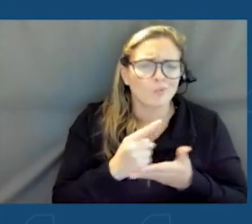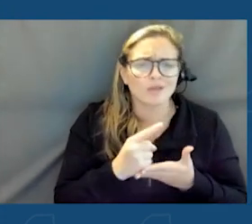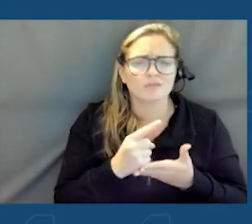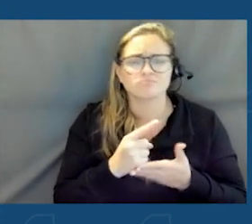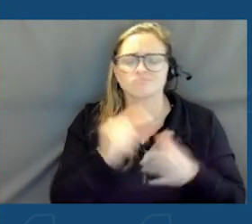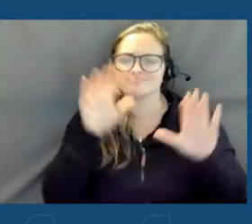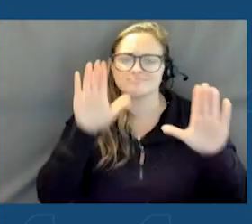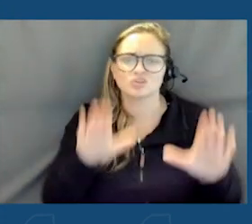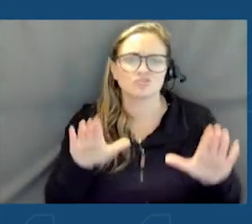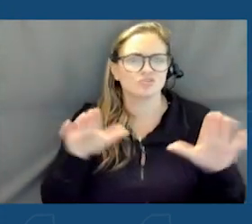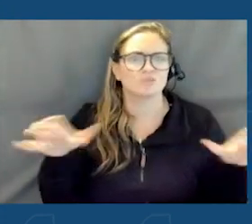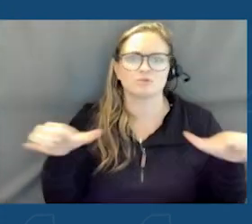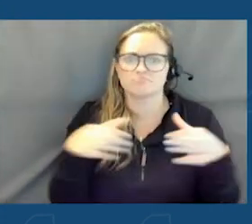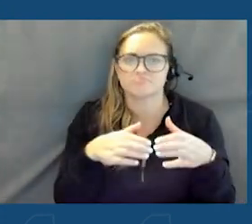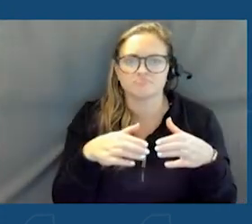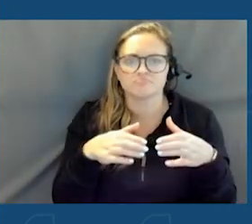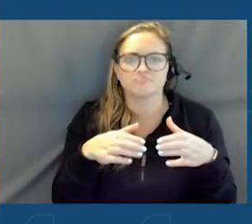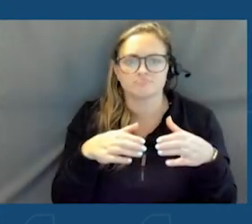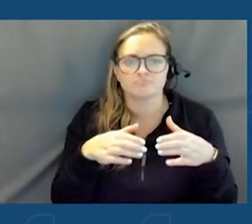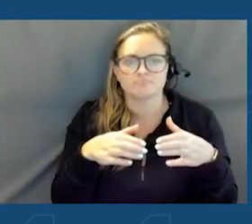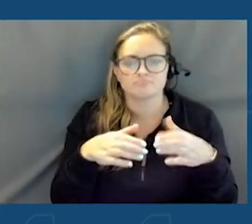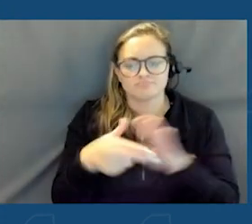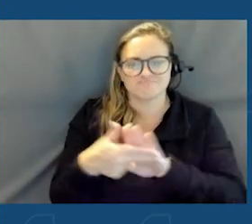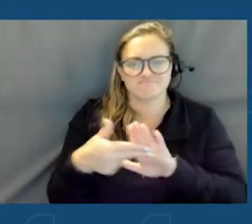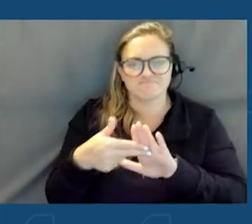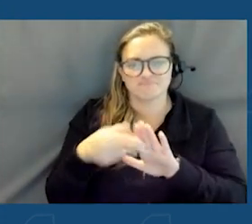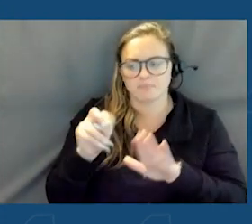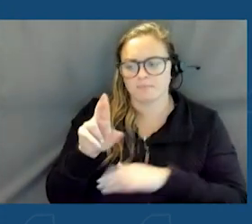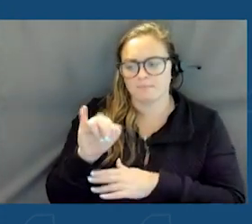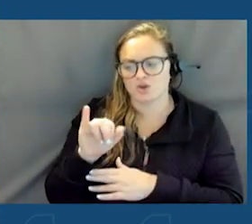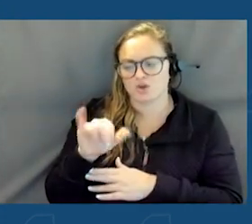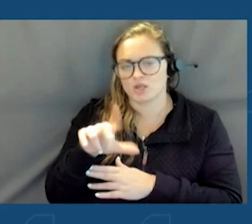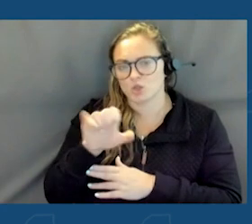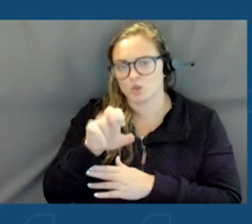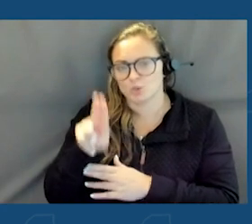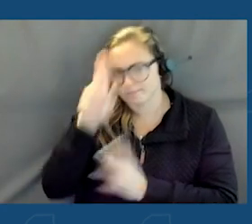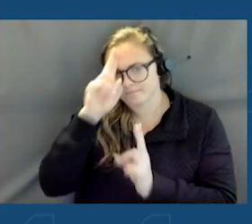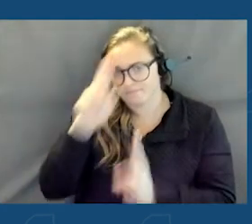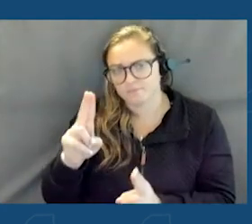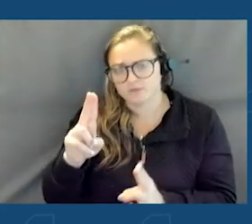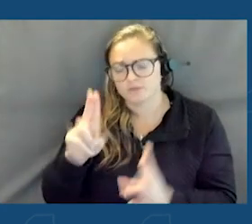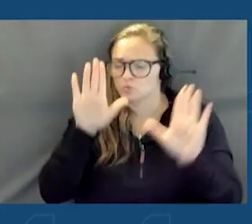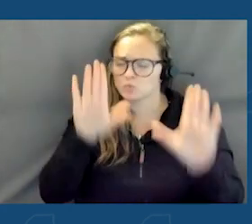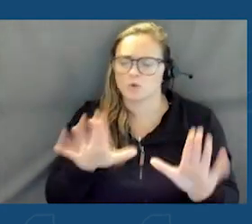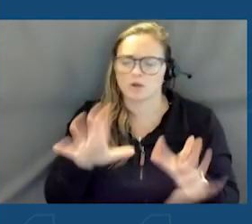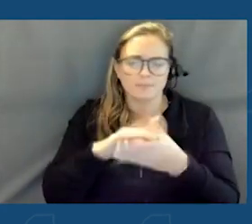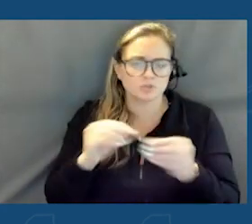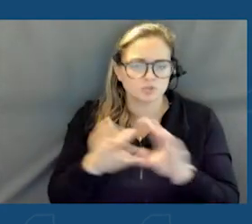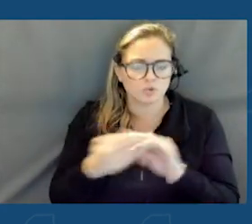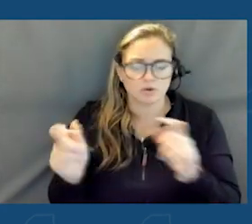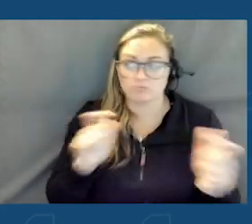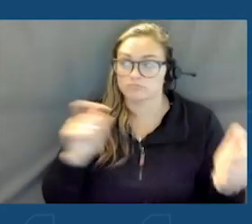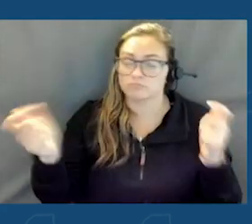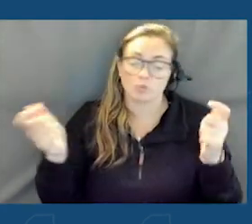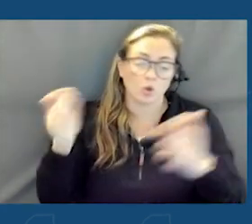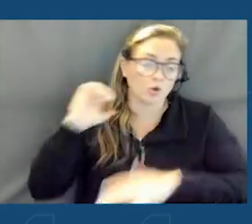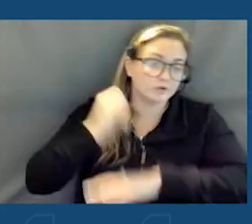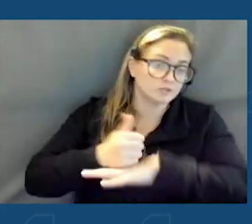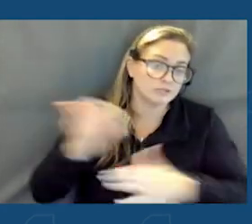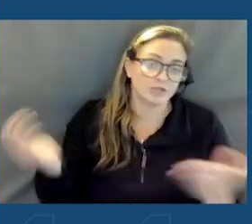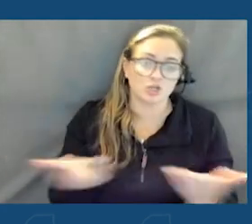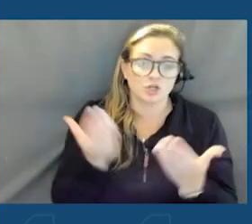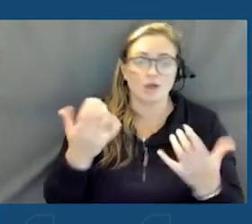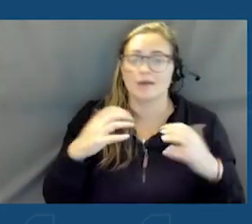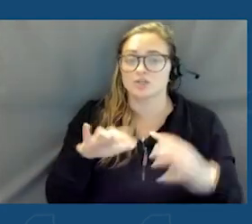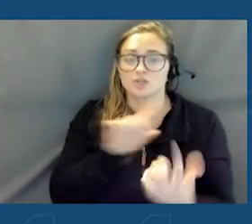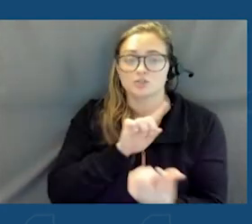incredible gathering place named in Marylou's honor as well. So she has an incredible story, larger-than-life presence here. We all know that. I had a chance to meet her